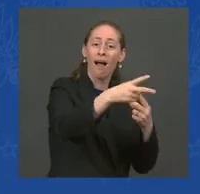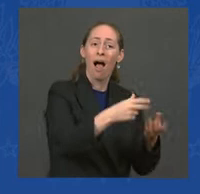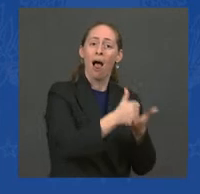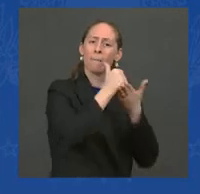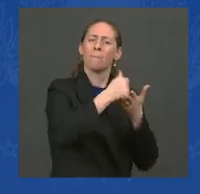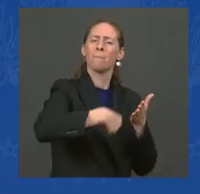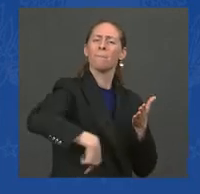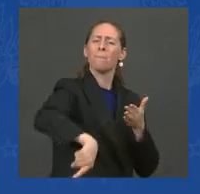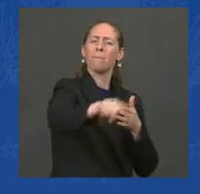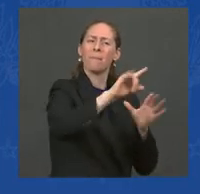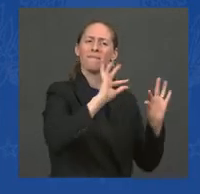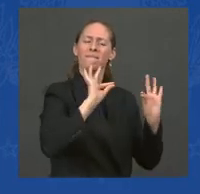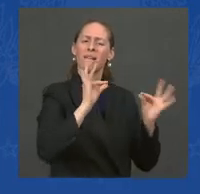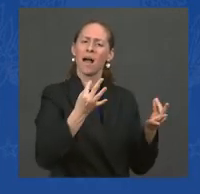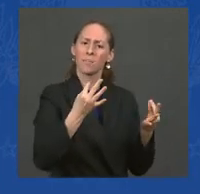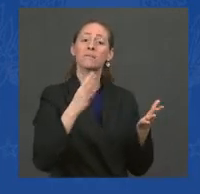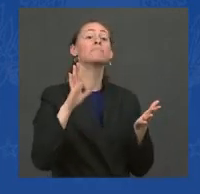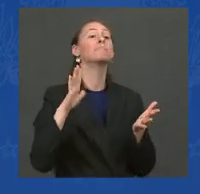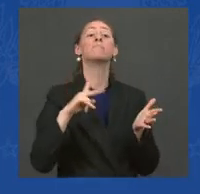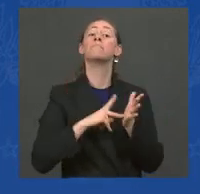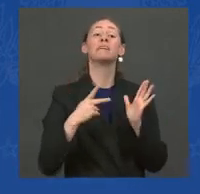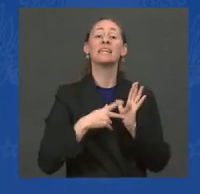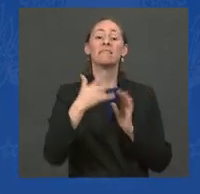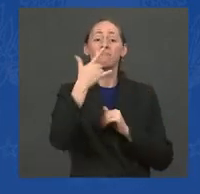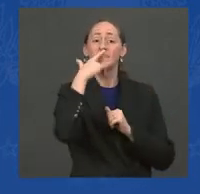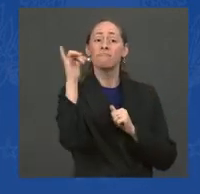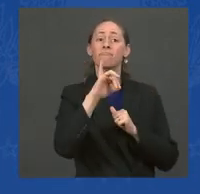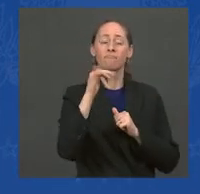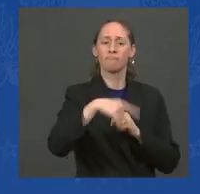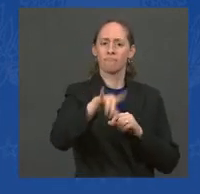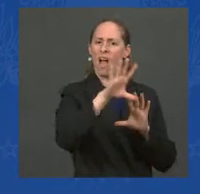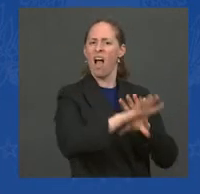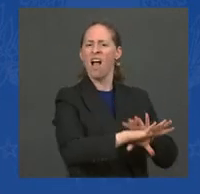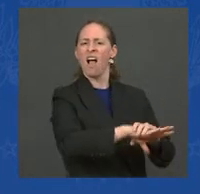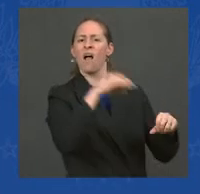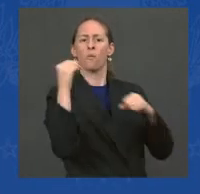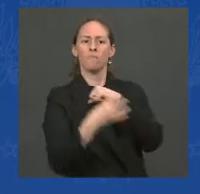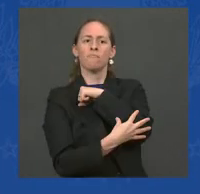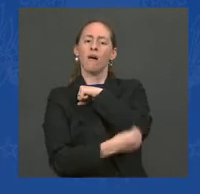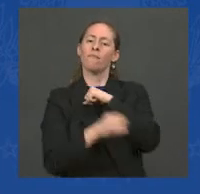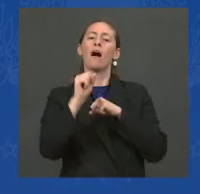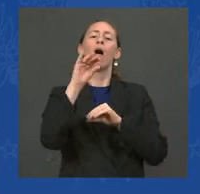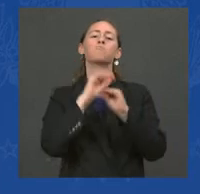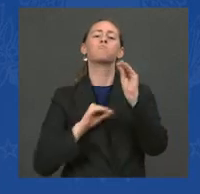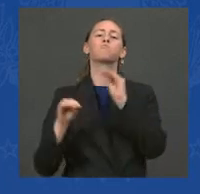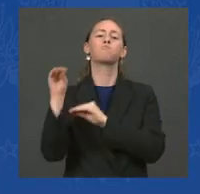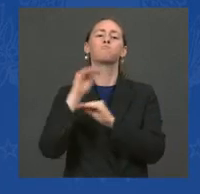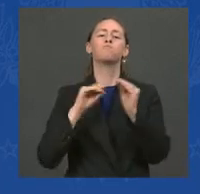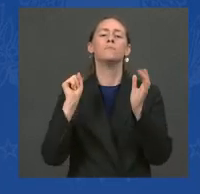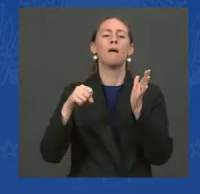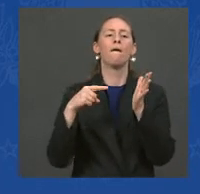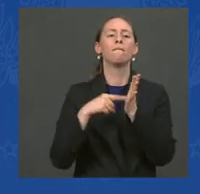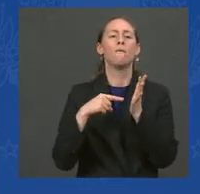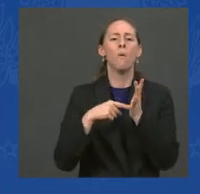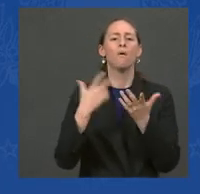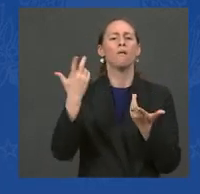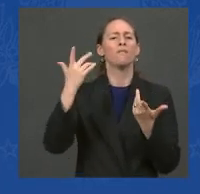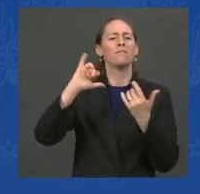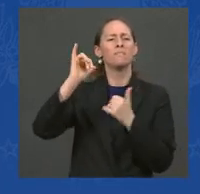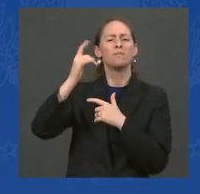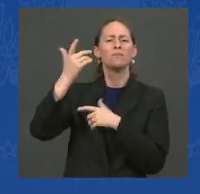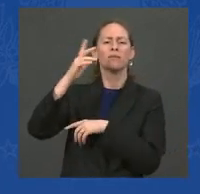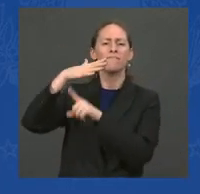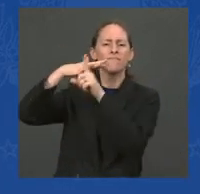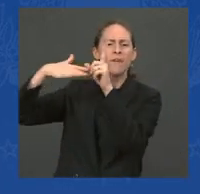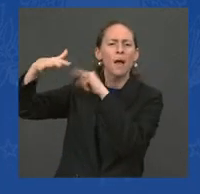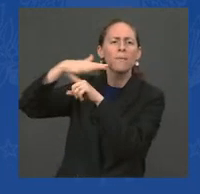over 40%. We're making progress protecting our air and water as well and our natural lands, much more to do. And I'll have more to say